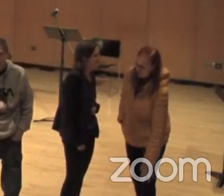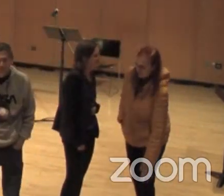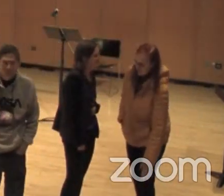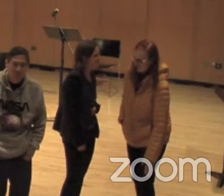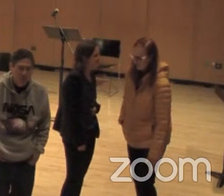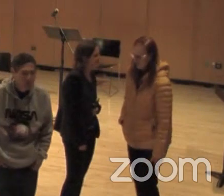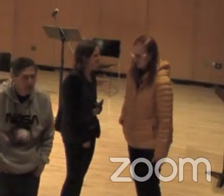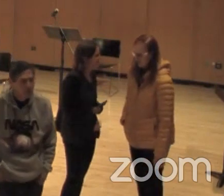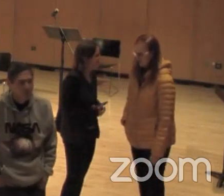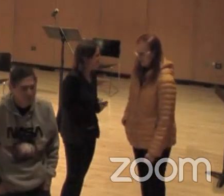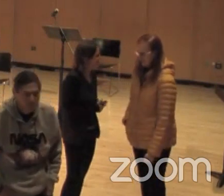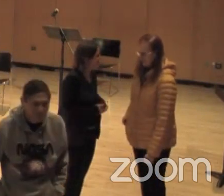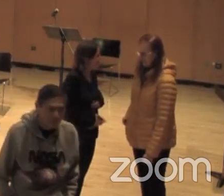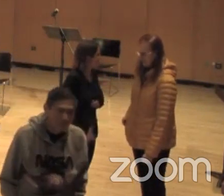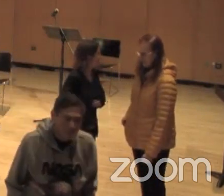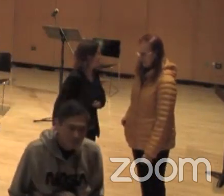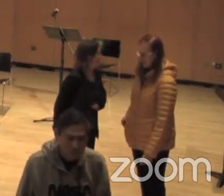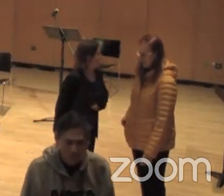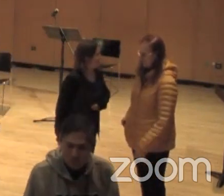e